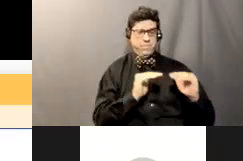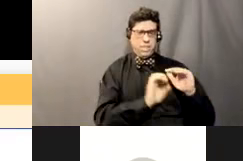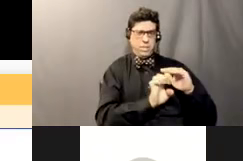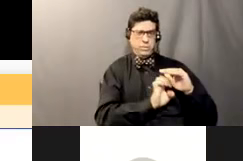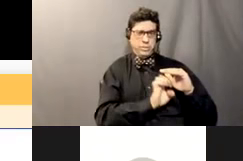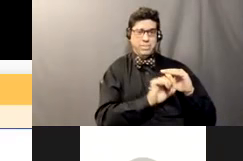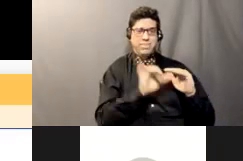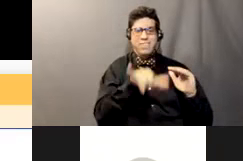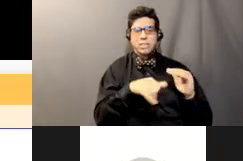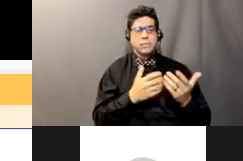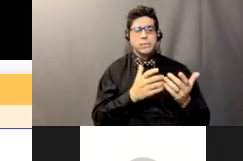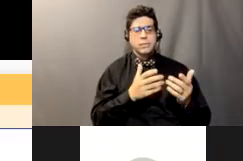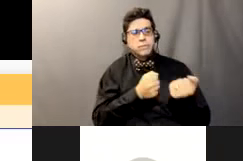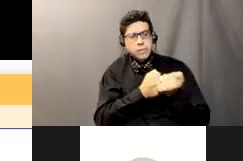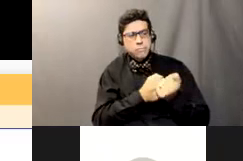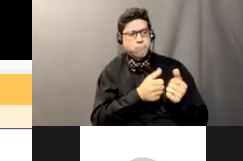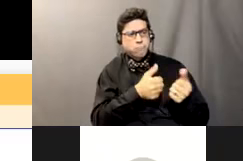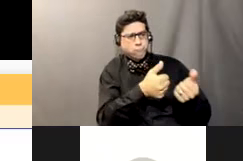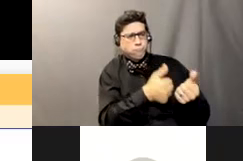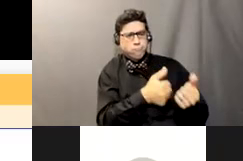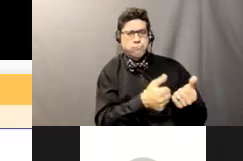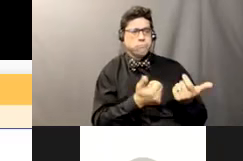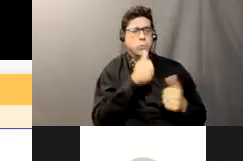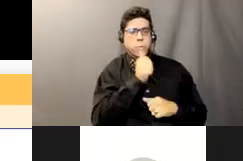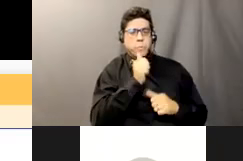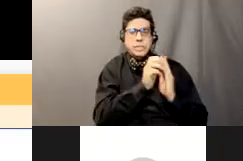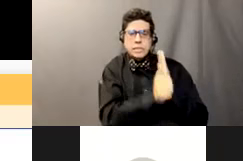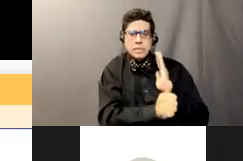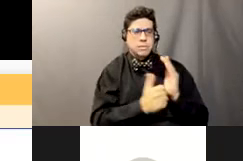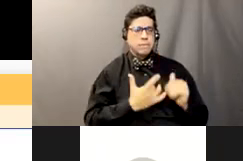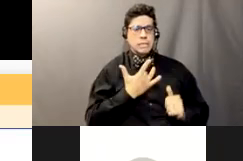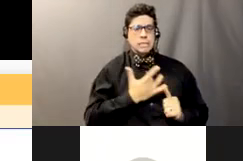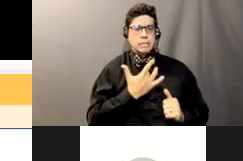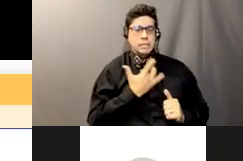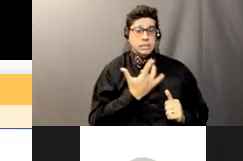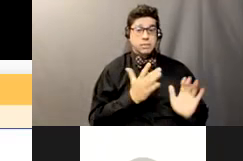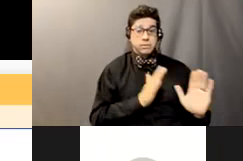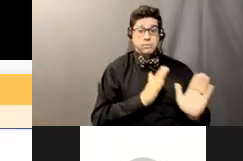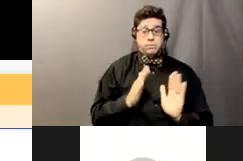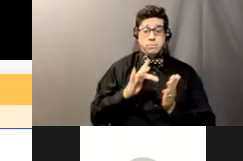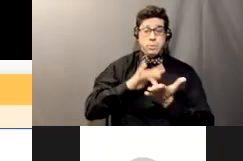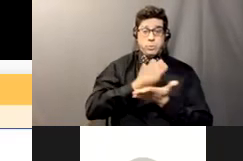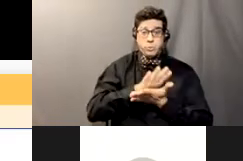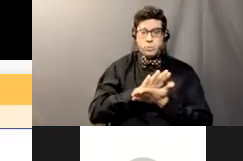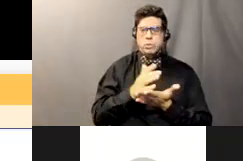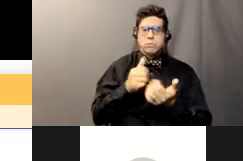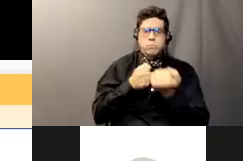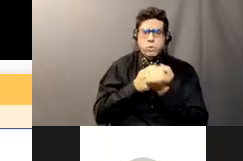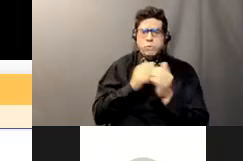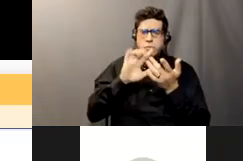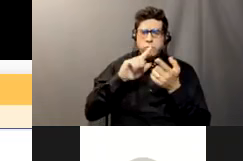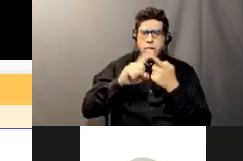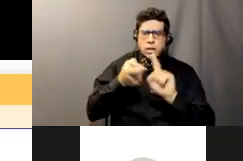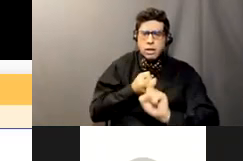include affirmations, coping skills, and feelings. And for middle school, we have how to help a friend, mental health, self-care and wellness,